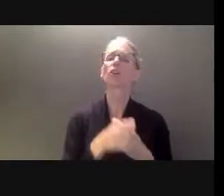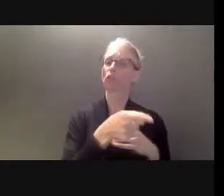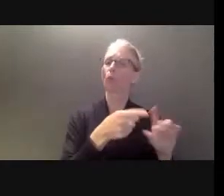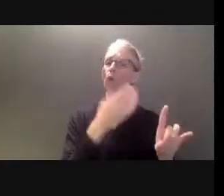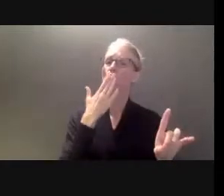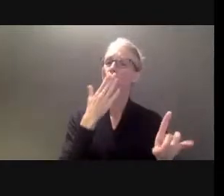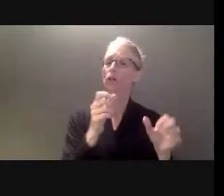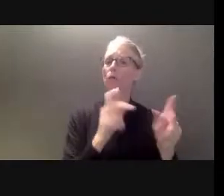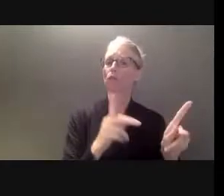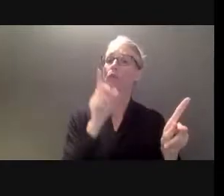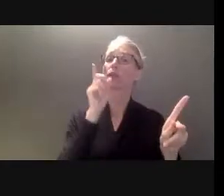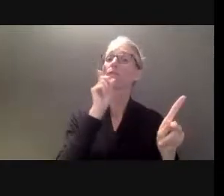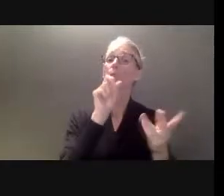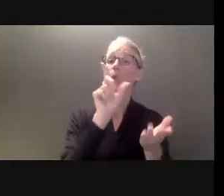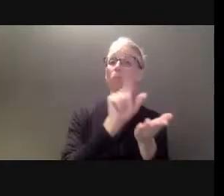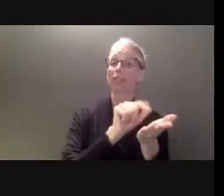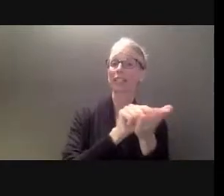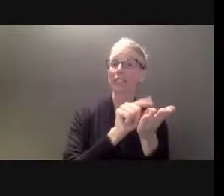materials.